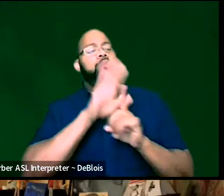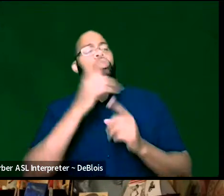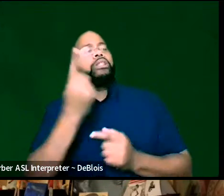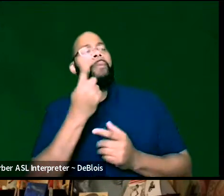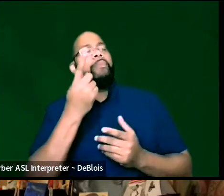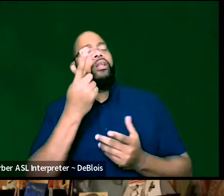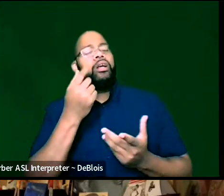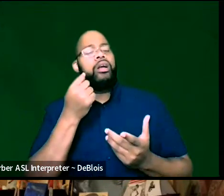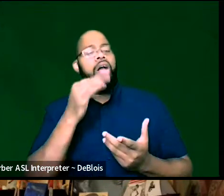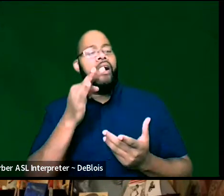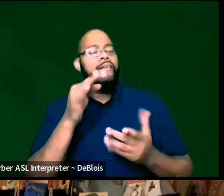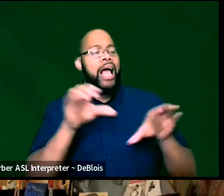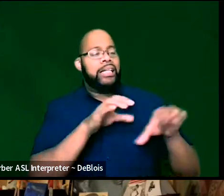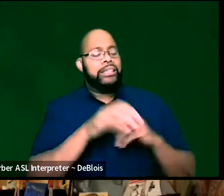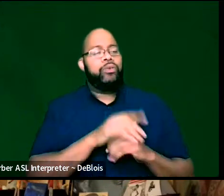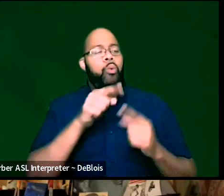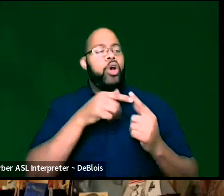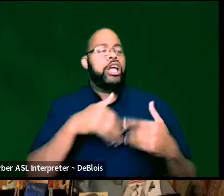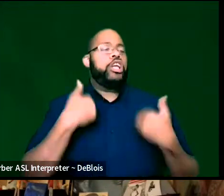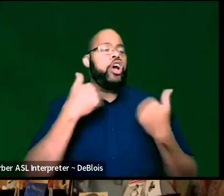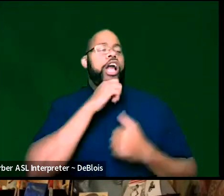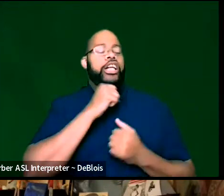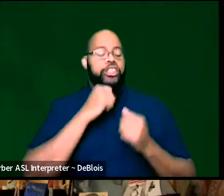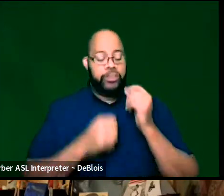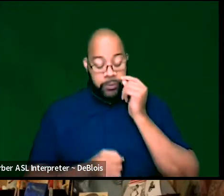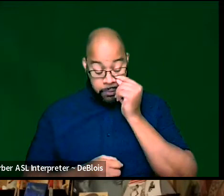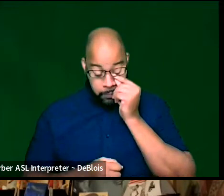some of these activities at an earlier age.